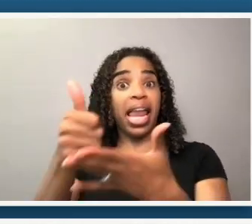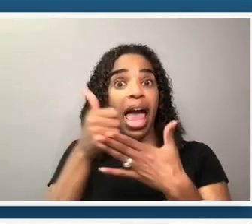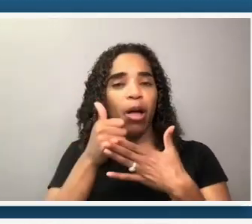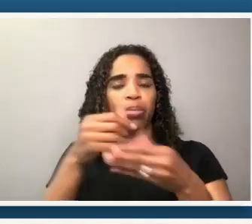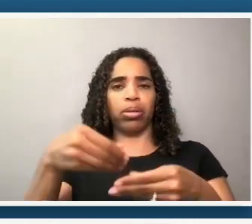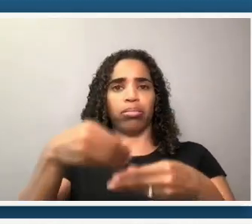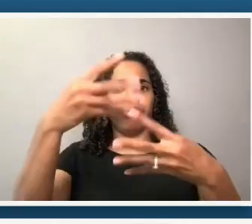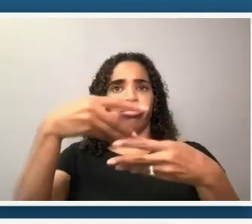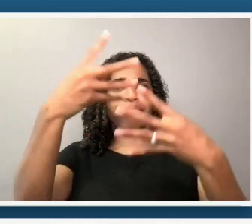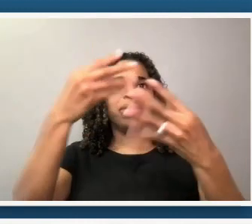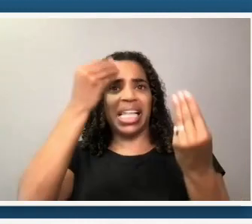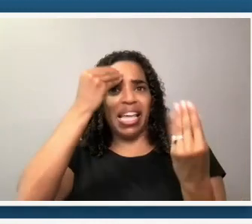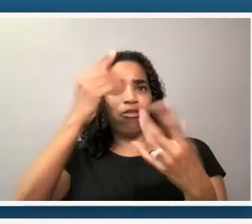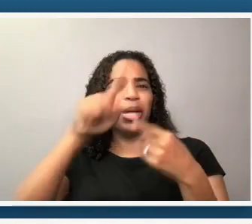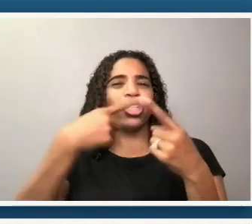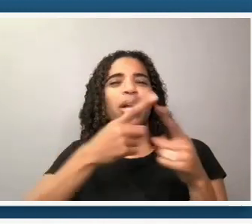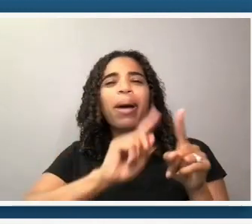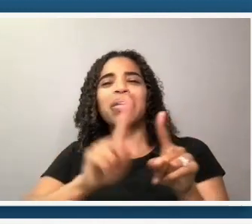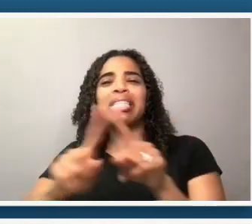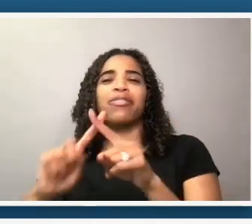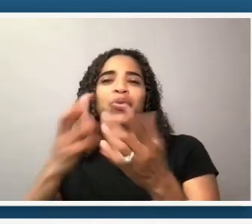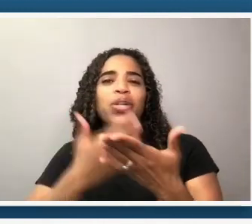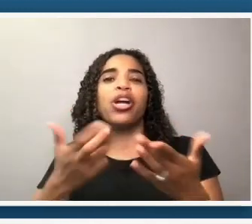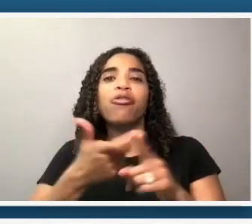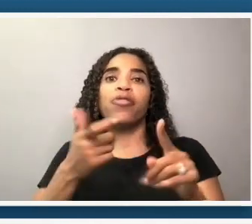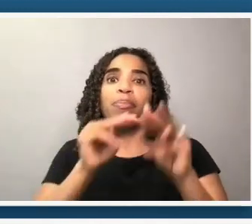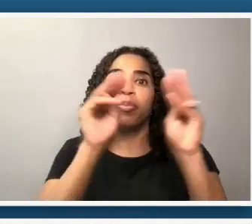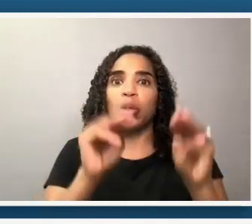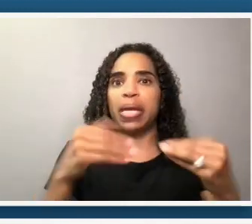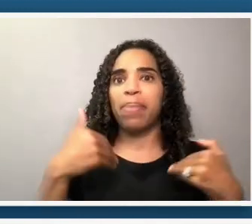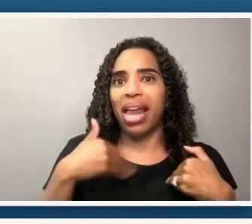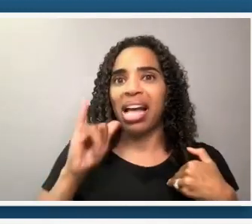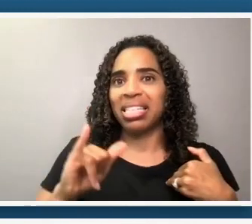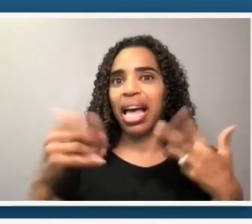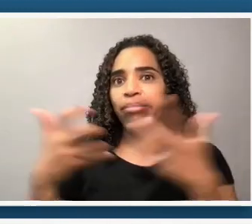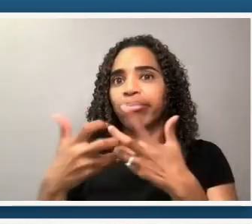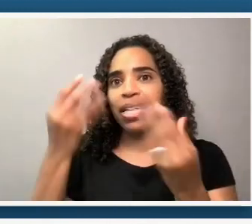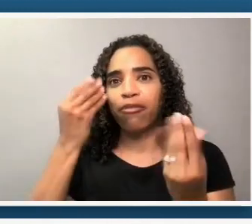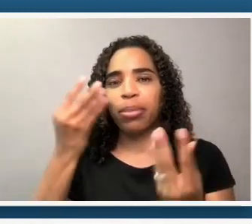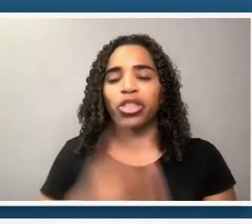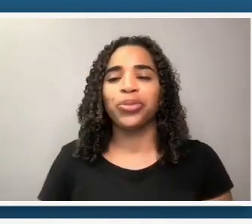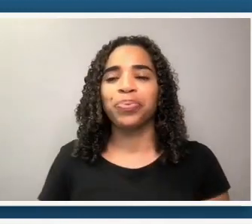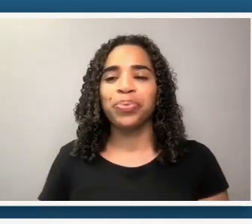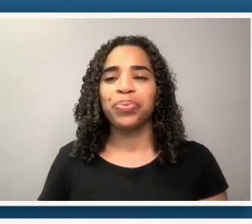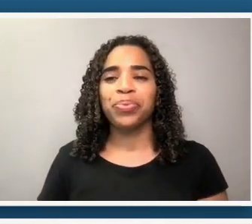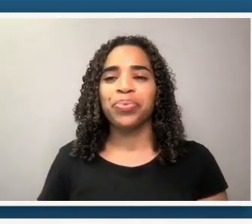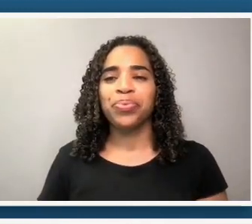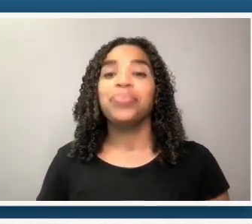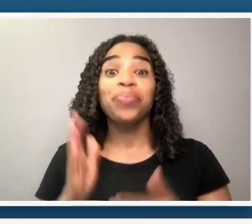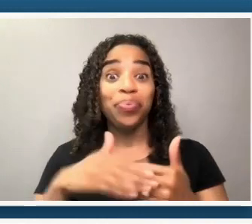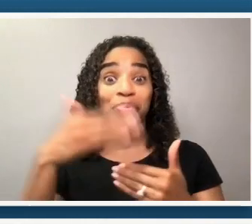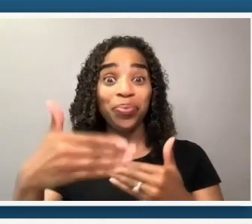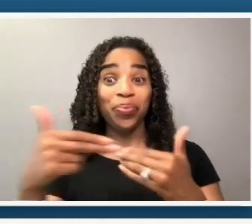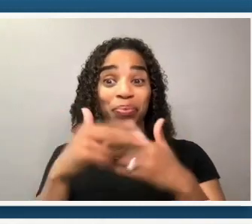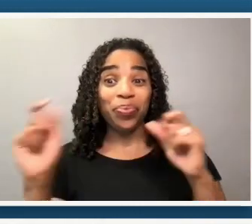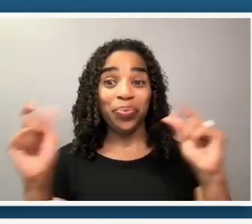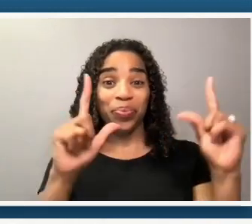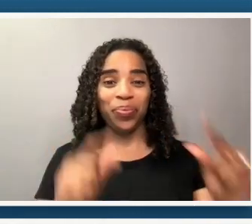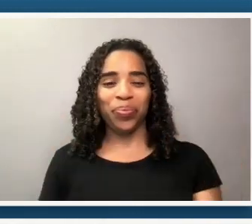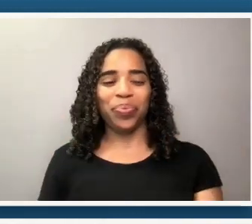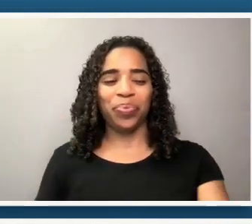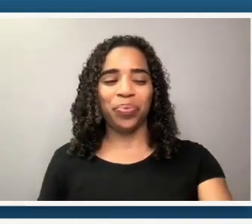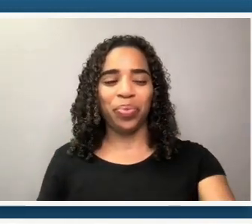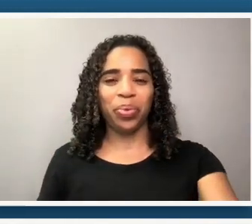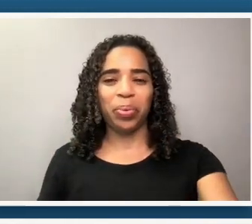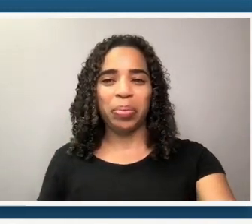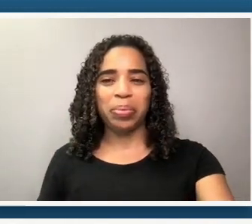information about the resource from the museum that holds it. Why don't we move to the next slide, or here, if the